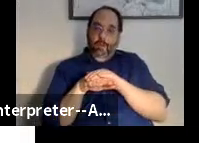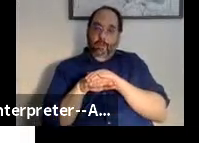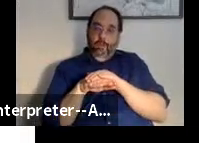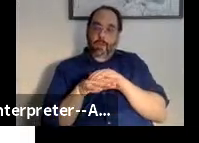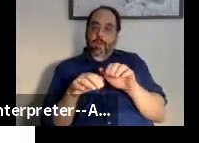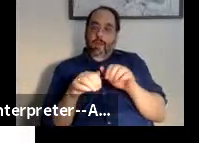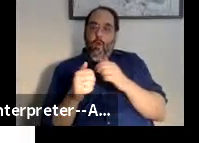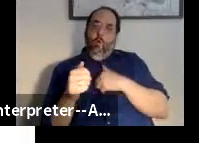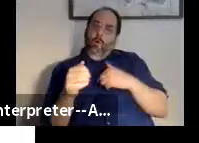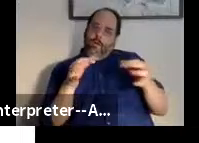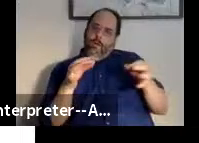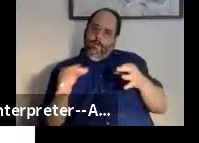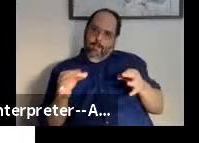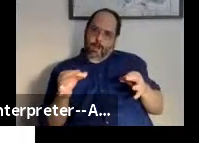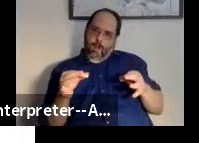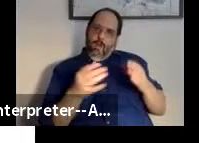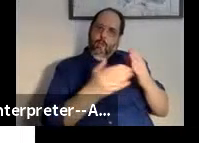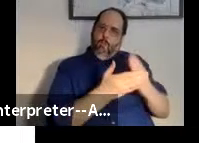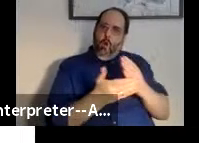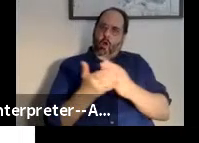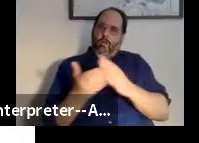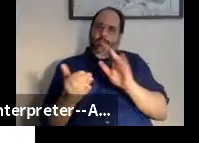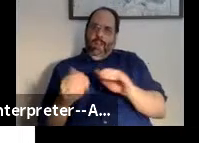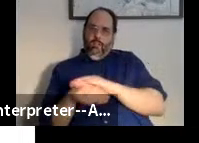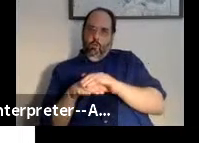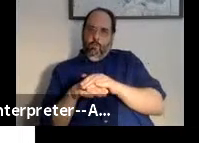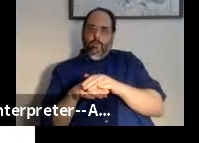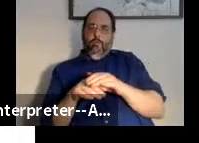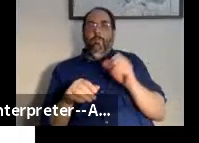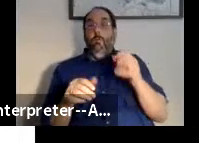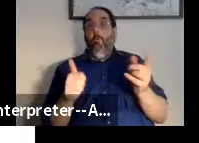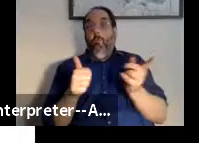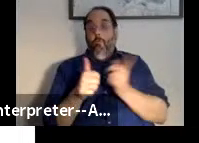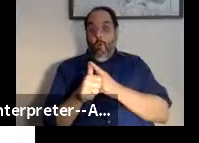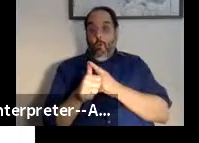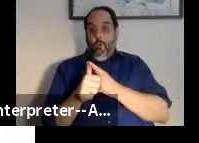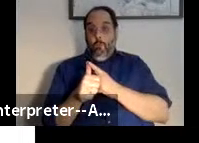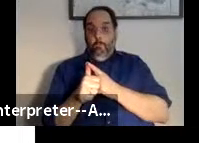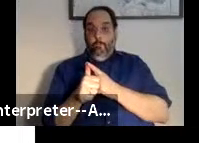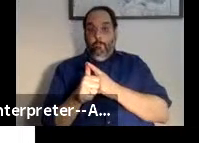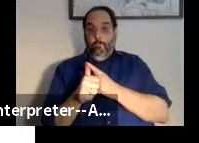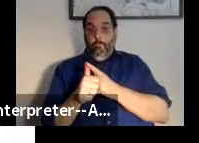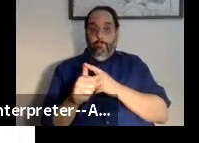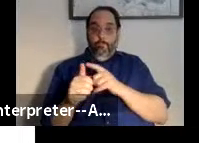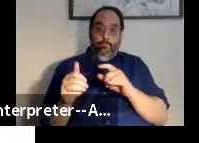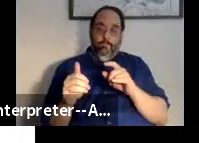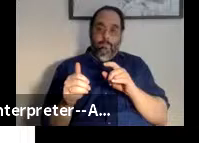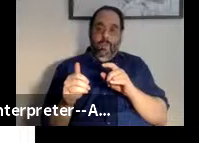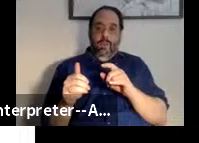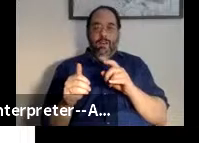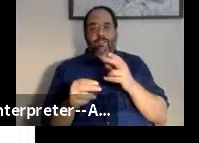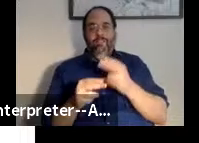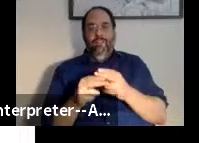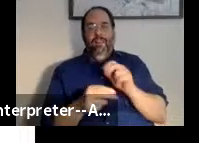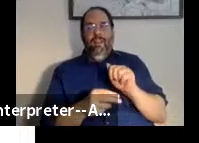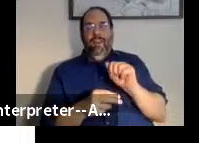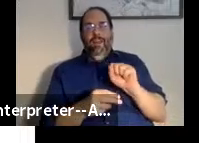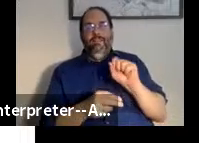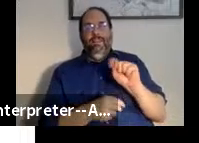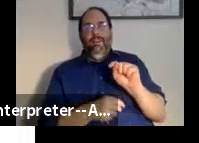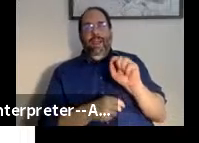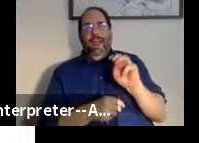to define certain portions of the surface. So the first one, identified by its call